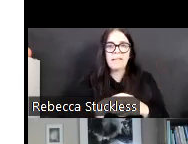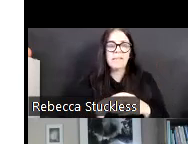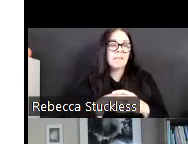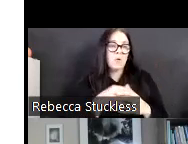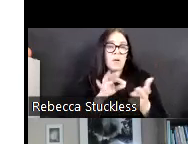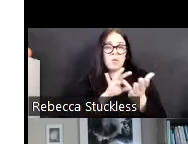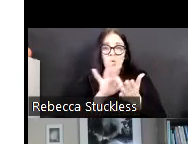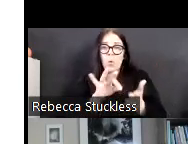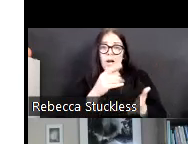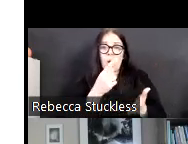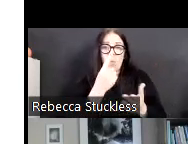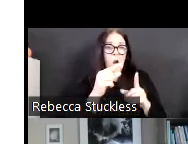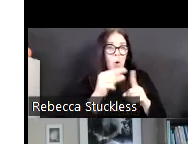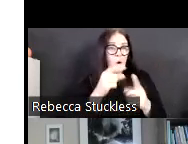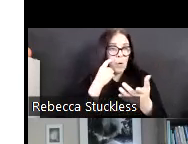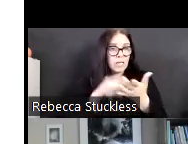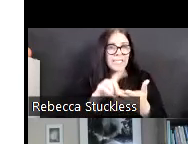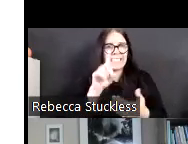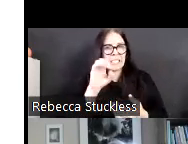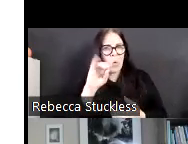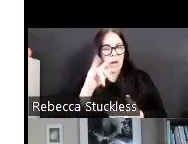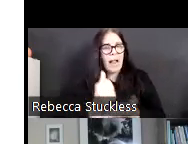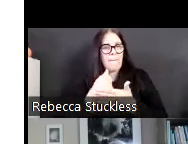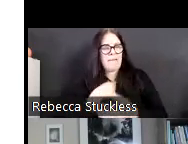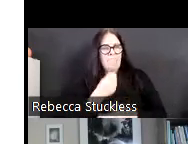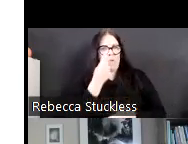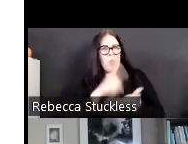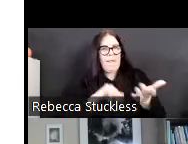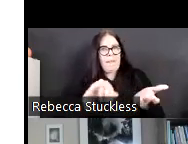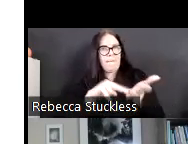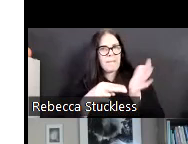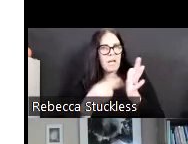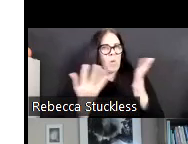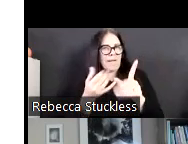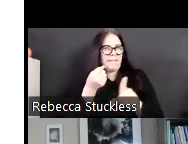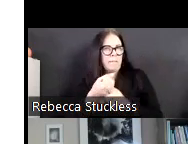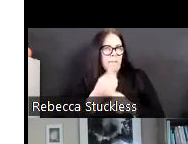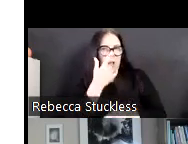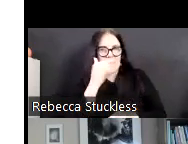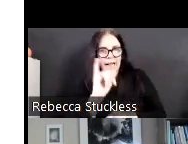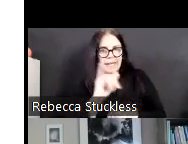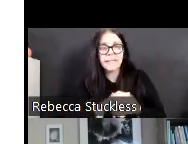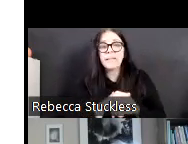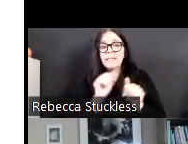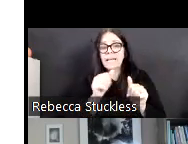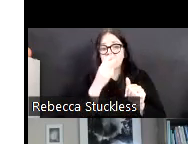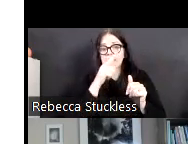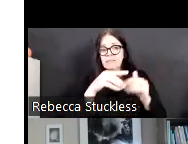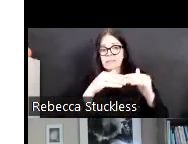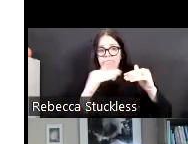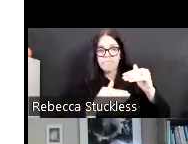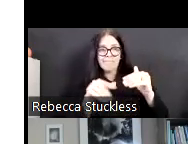and decoding? They give you an idea of what that means and what the implications are. And there you can see is below the decoding threshold